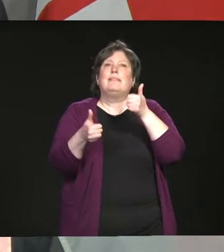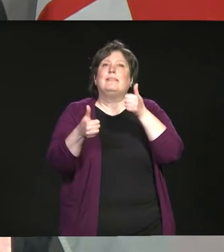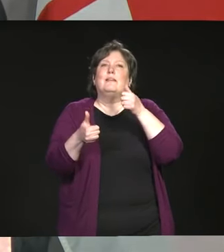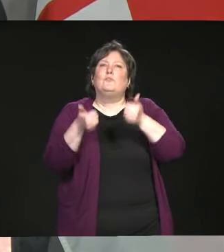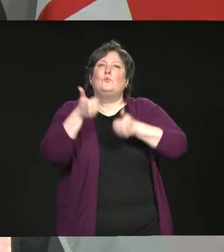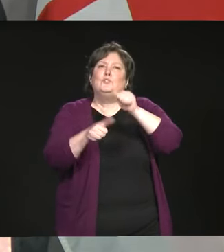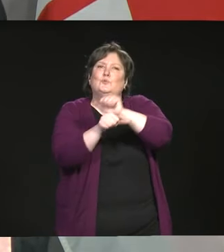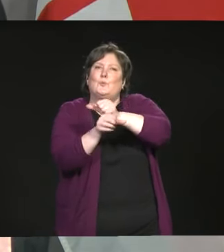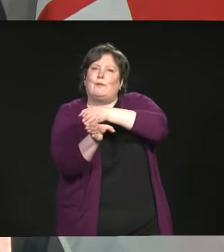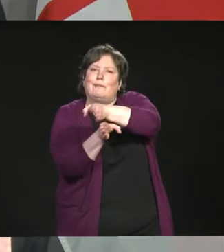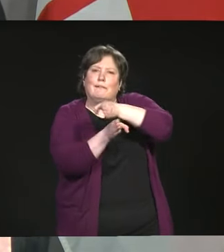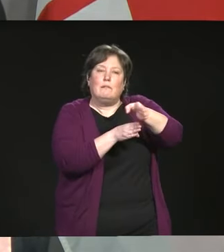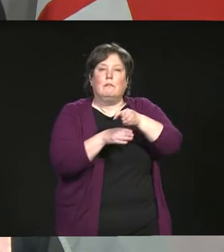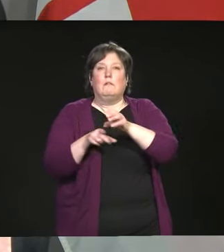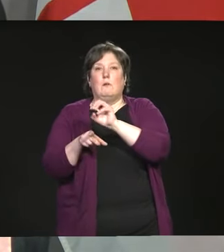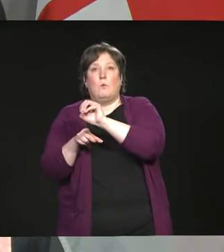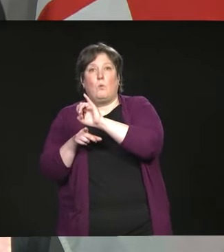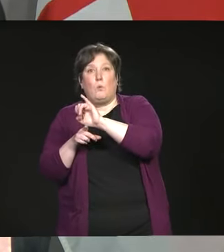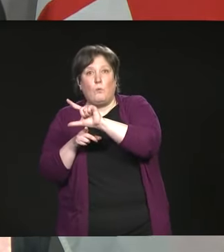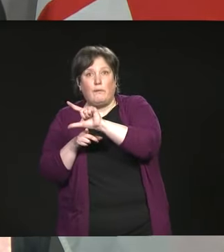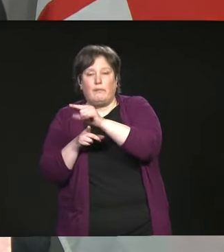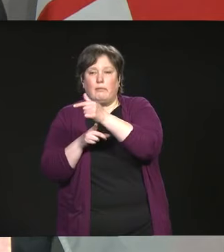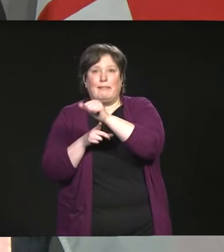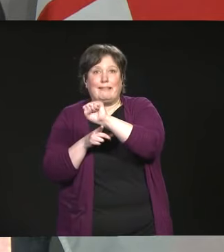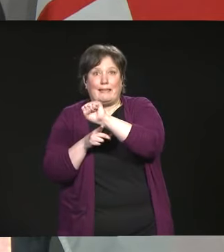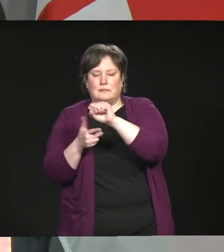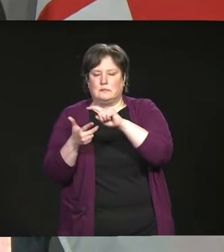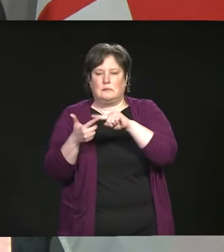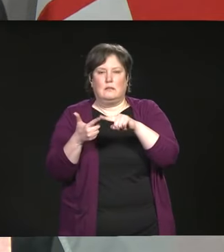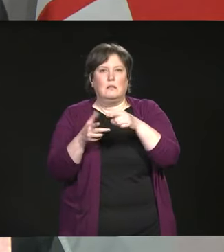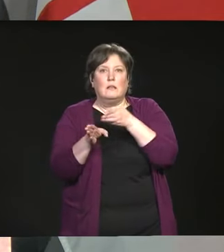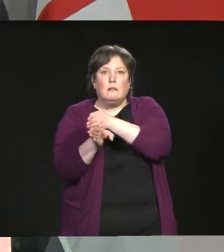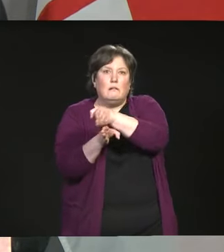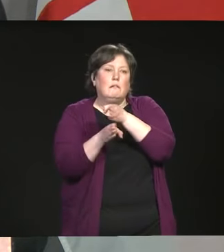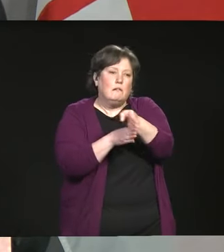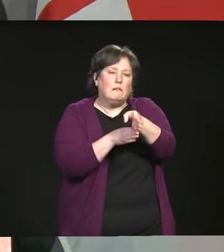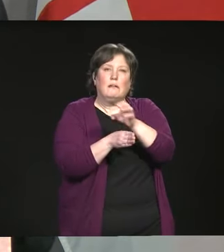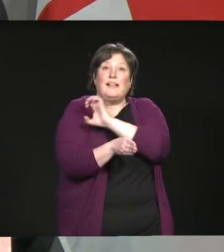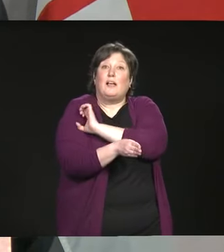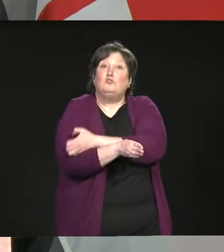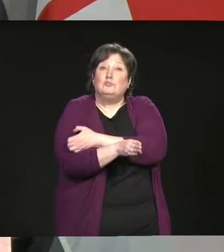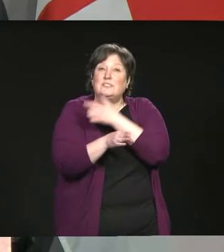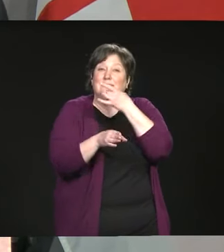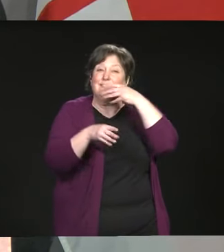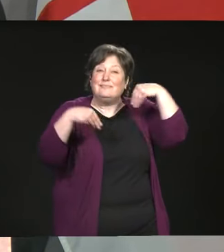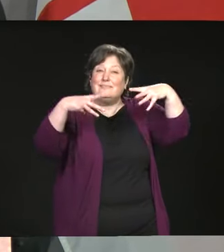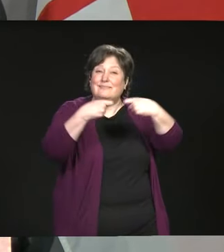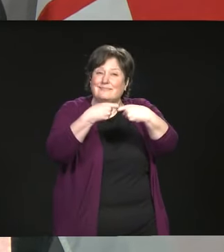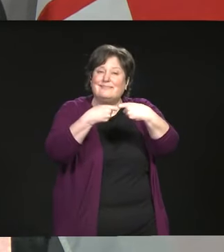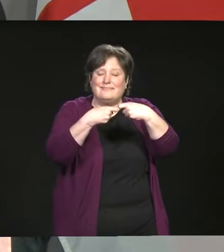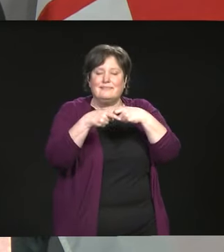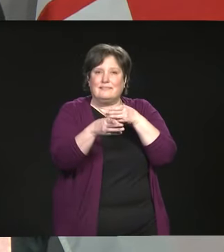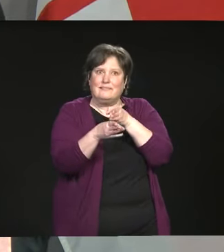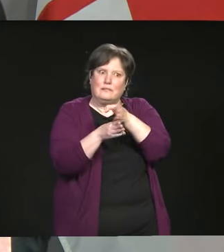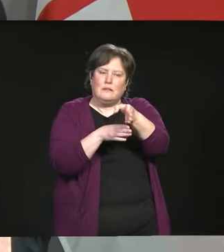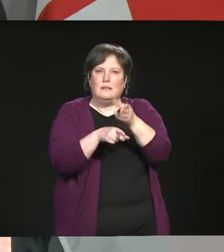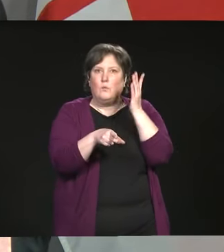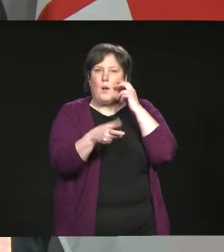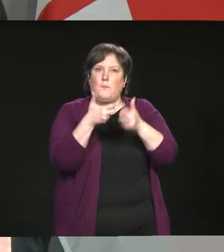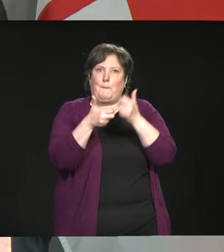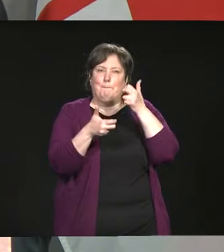is one of the sectors that's particularly hard hit because they have the issue both around the COVID-19 challenge and around the